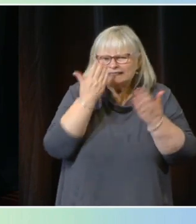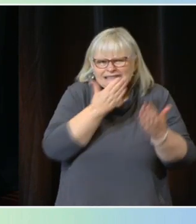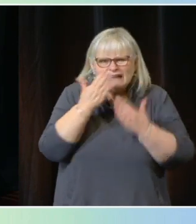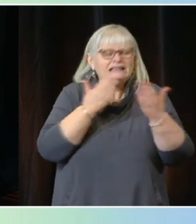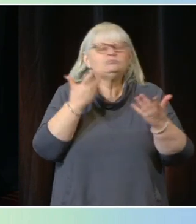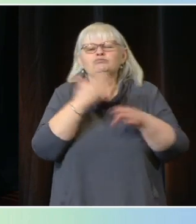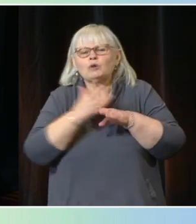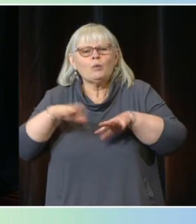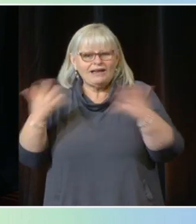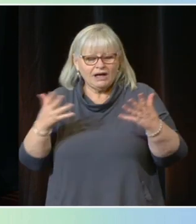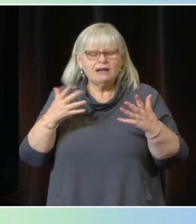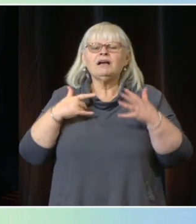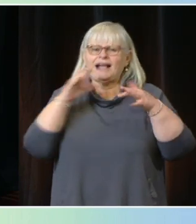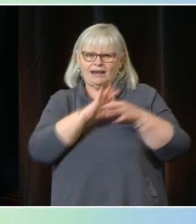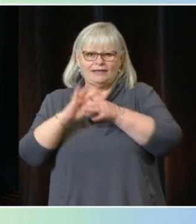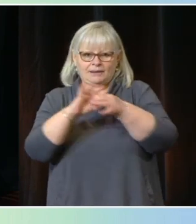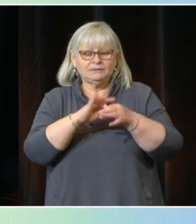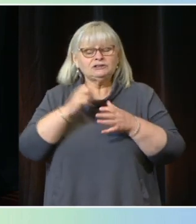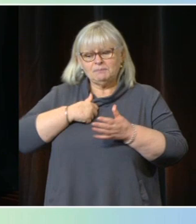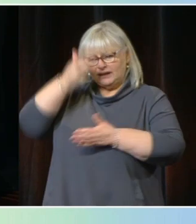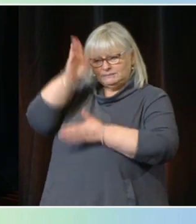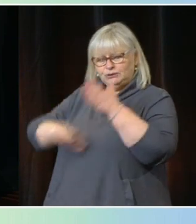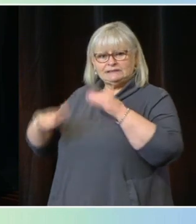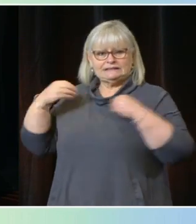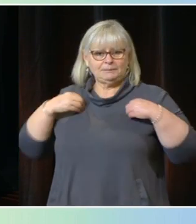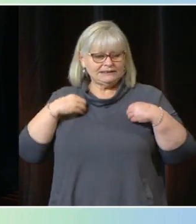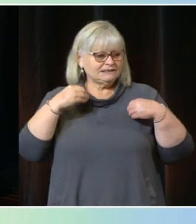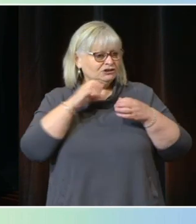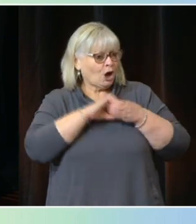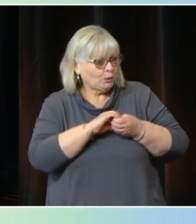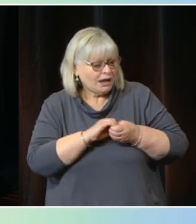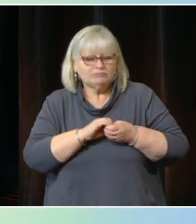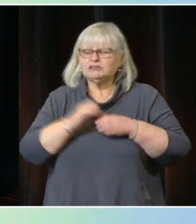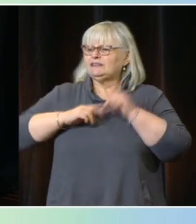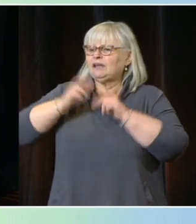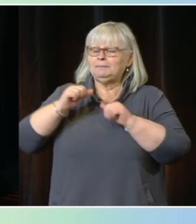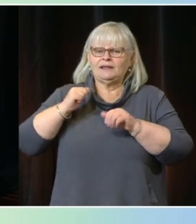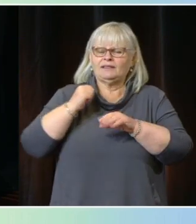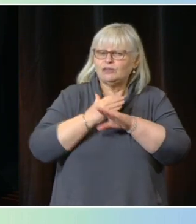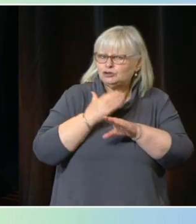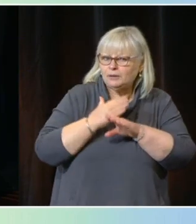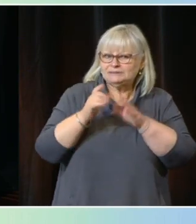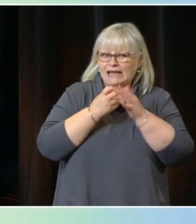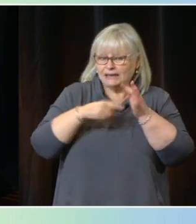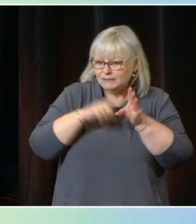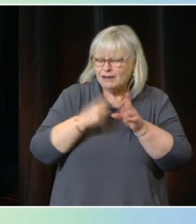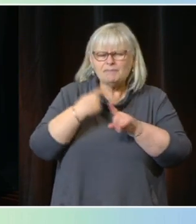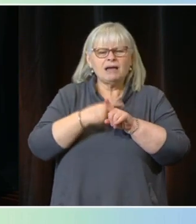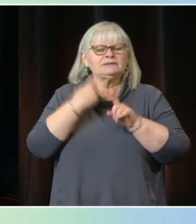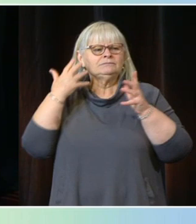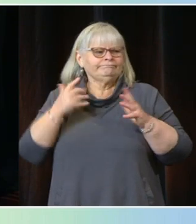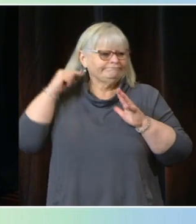to this event my experience as a business owner my work in developing the jobs Academy and a deep understanding of the women